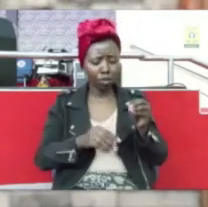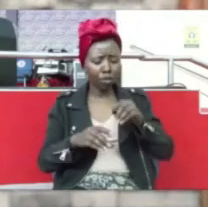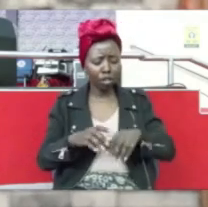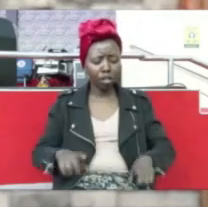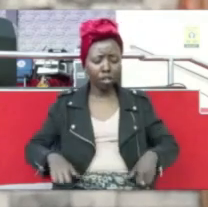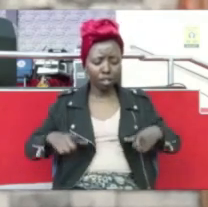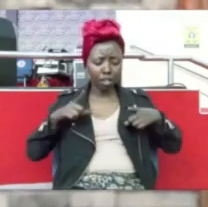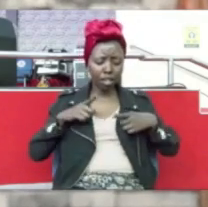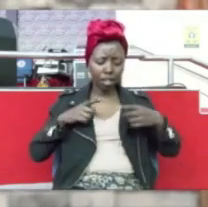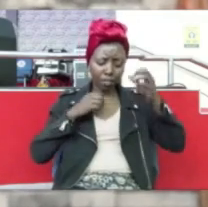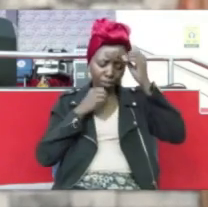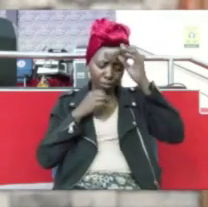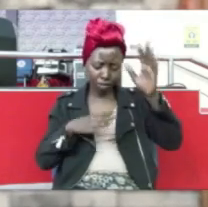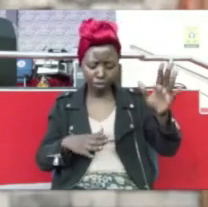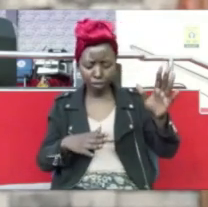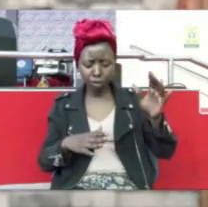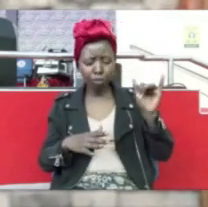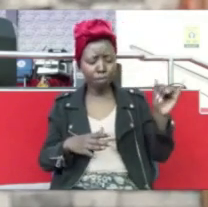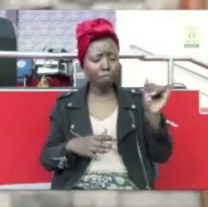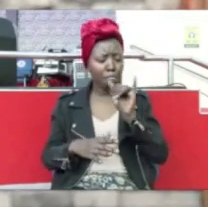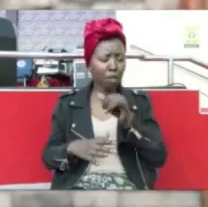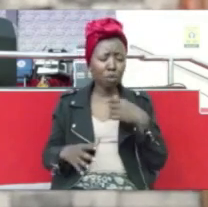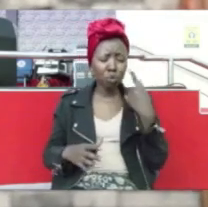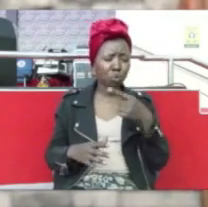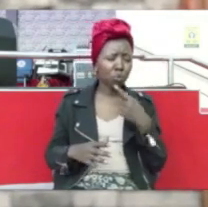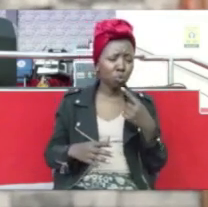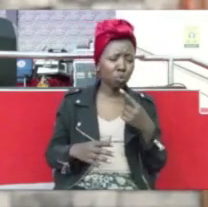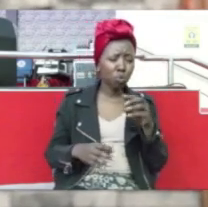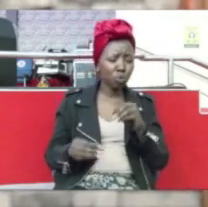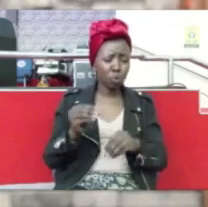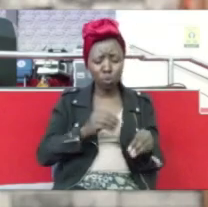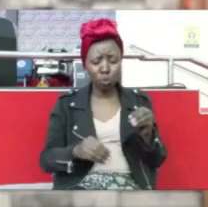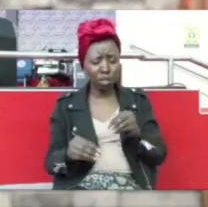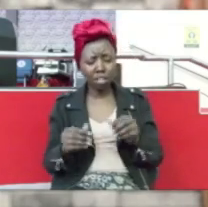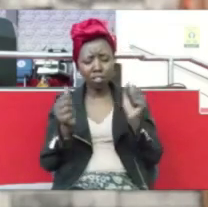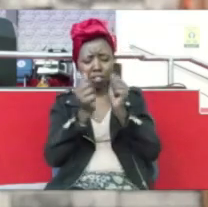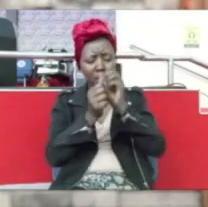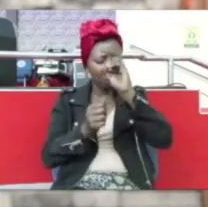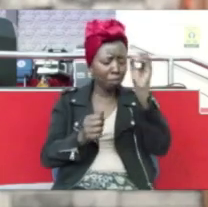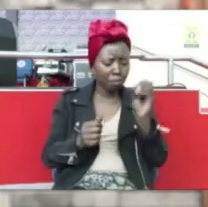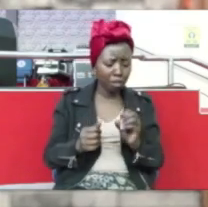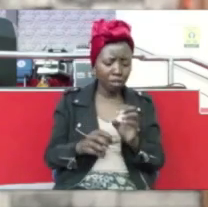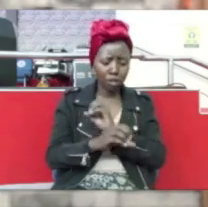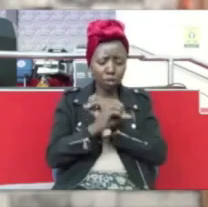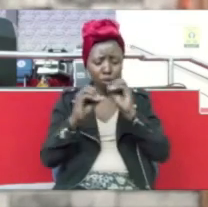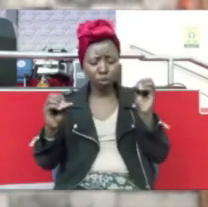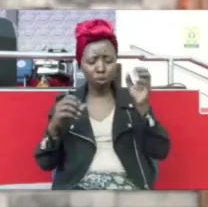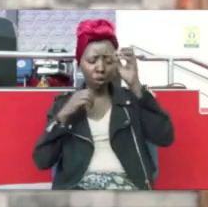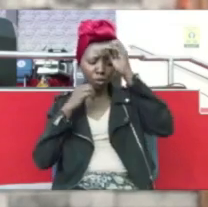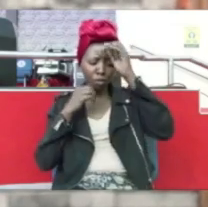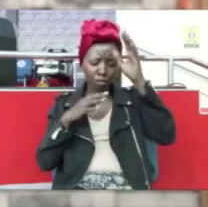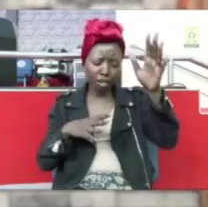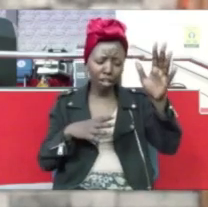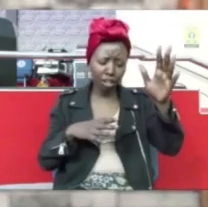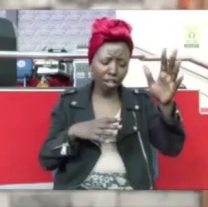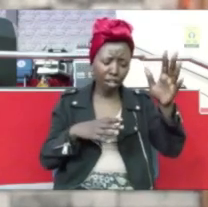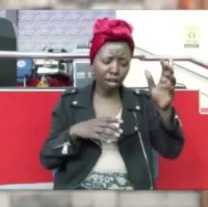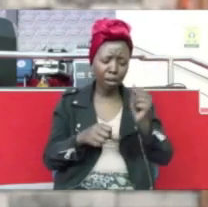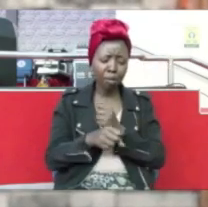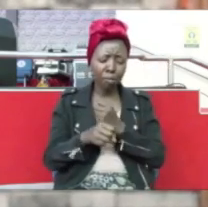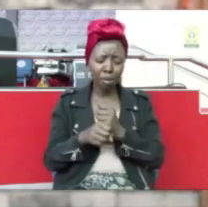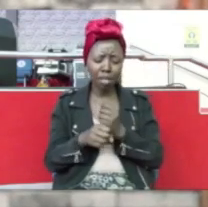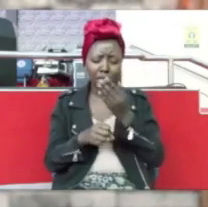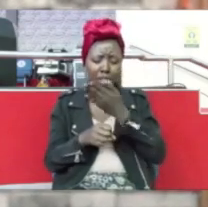our Father. That for those of us who have not been giving in tithes and offerings, Father, you are going to convict us,